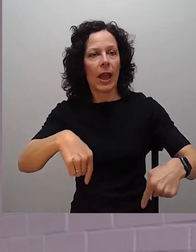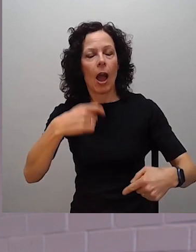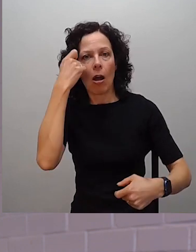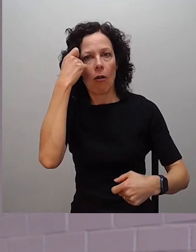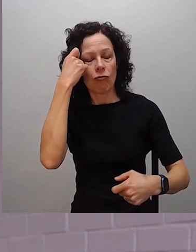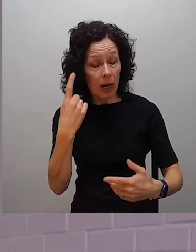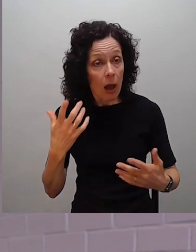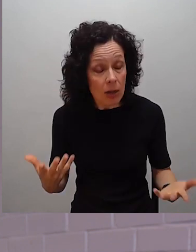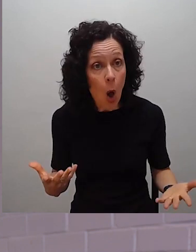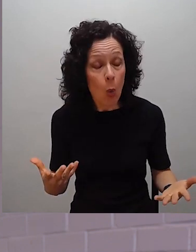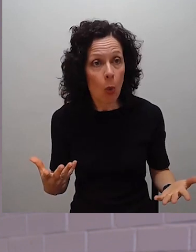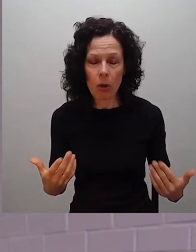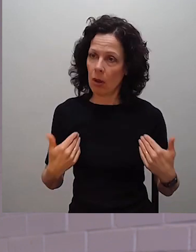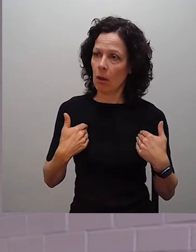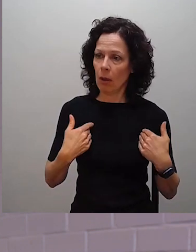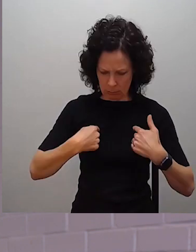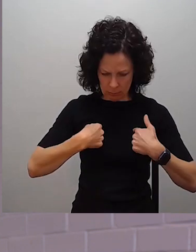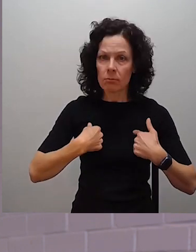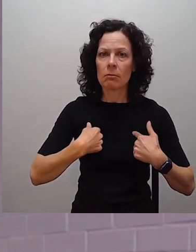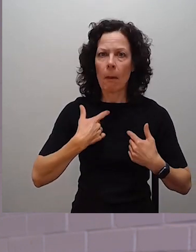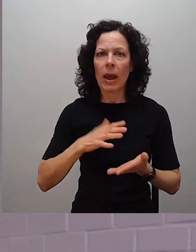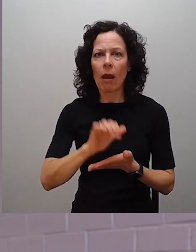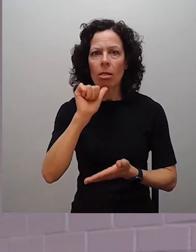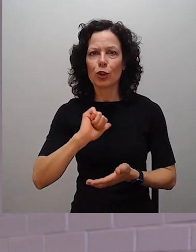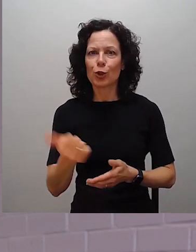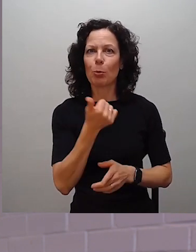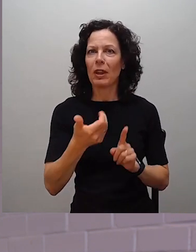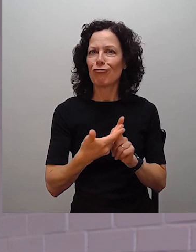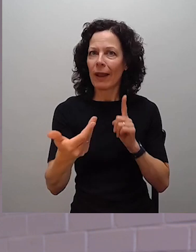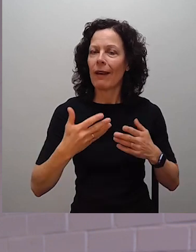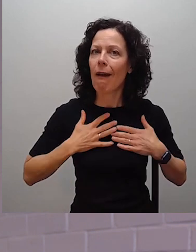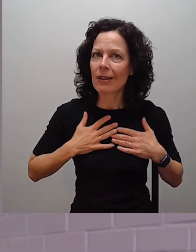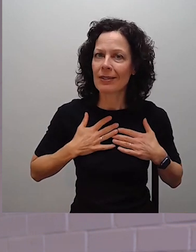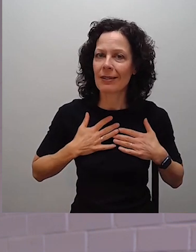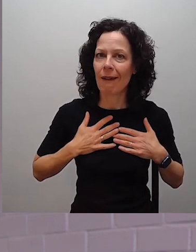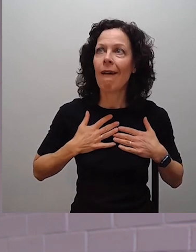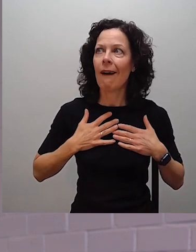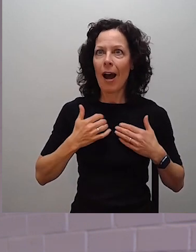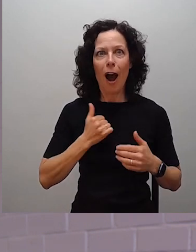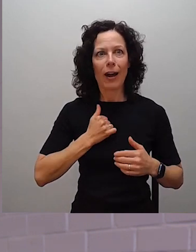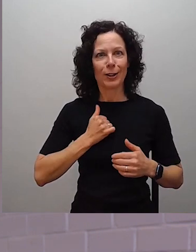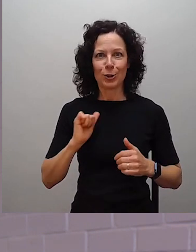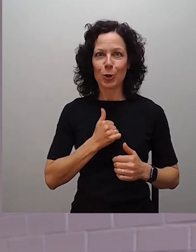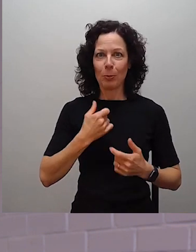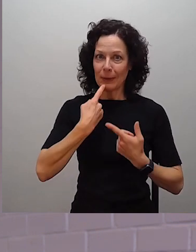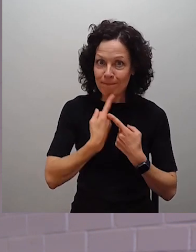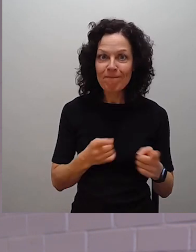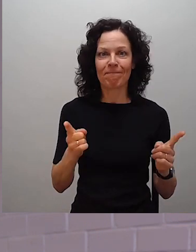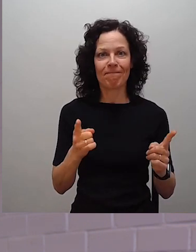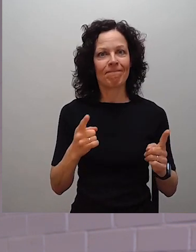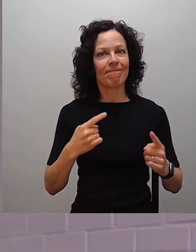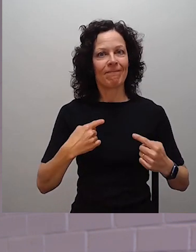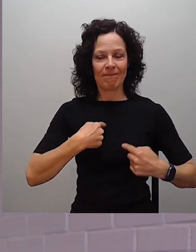realising, oh, I should be recognised, my culture should be recognised, I should be out there,